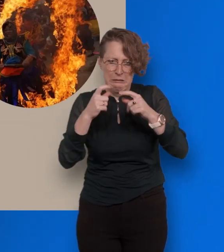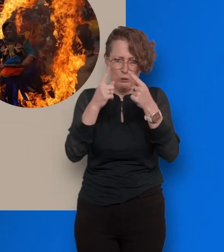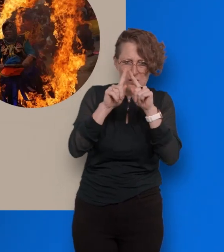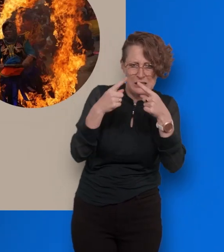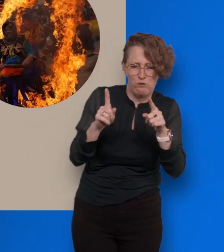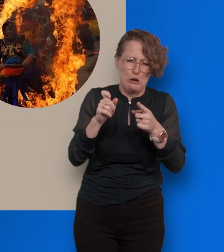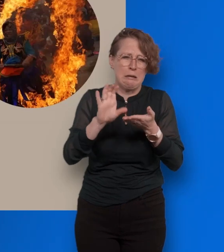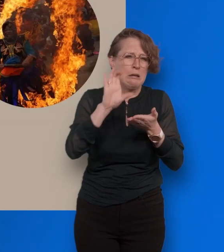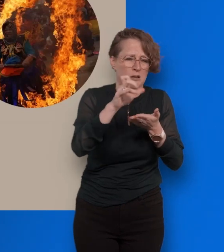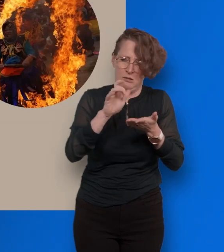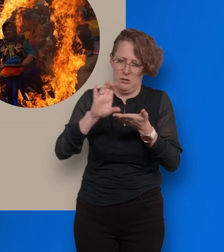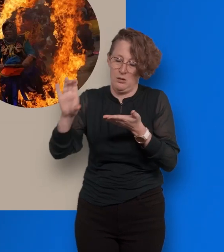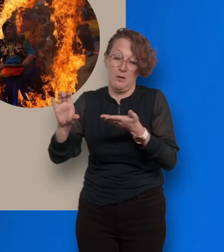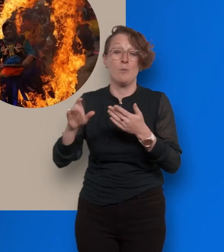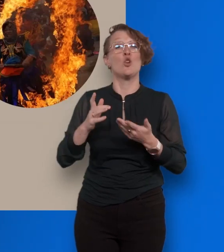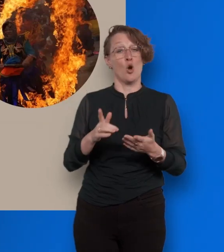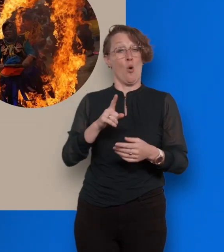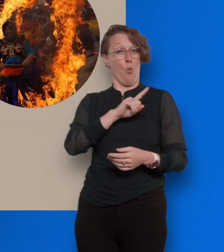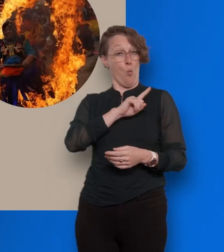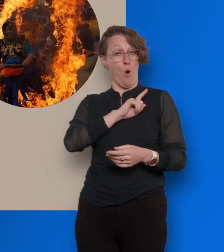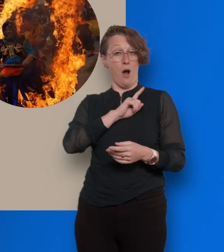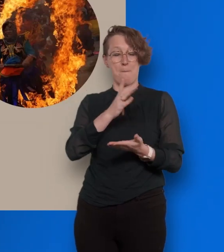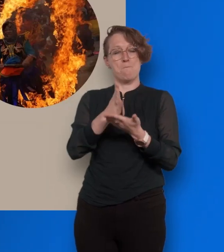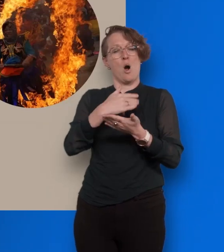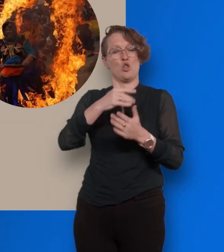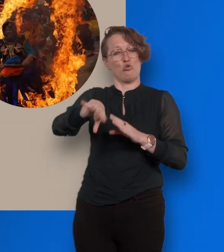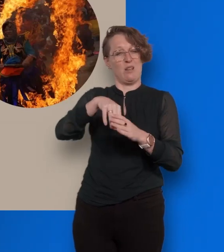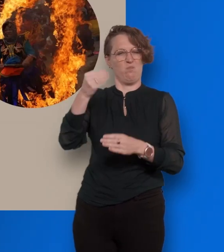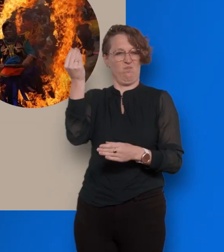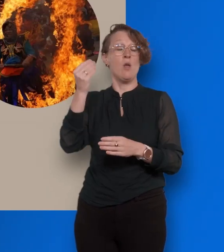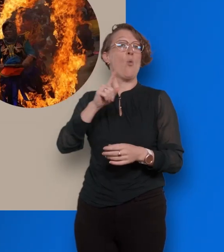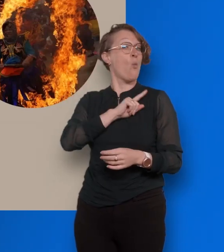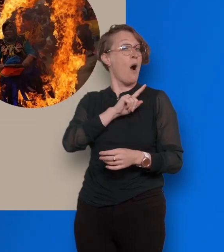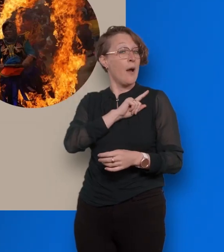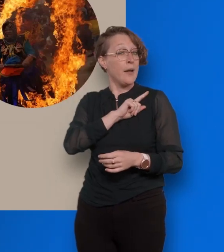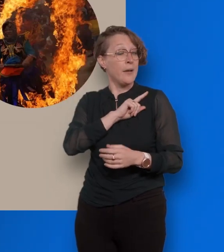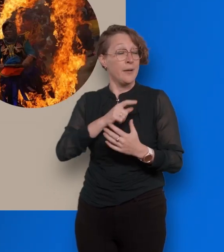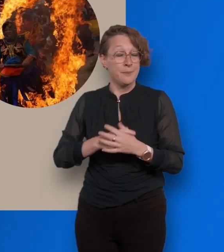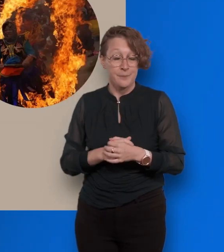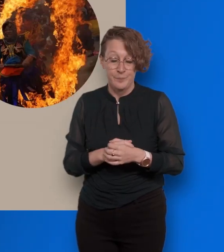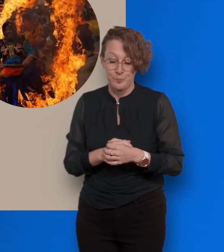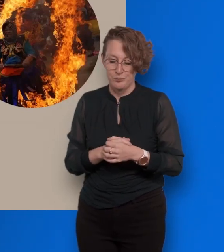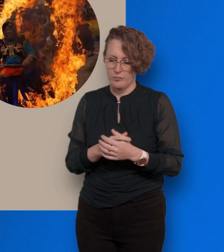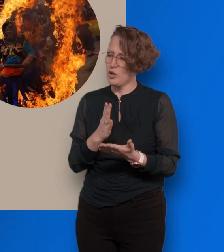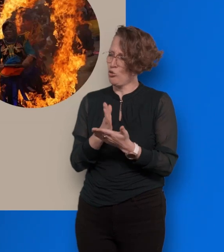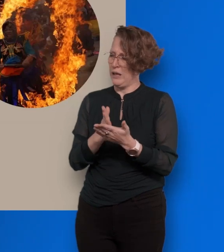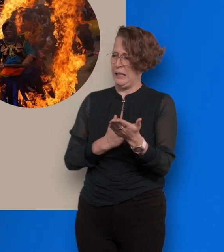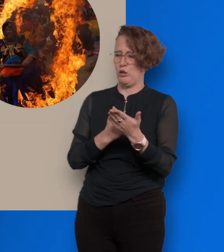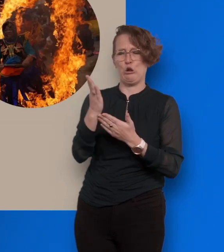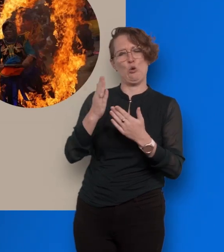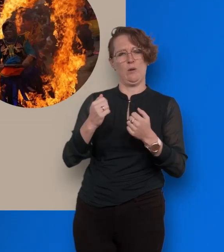The decision to use partial randomisation came about really through our